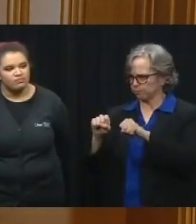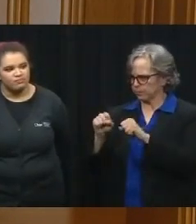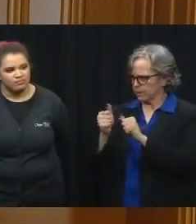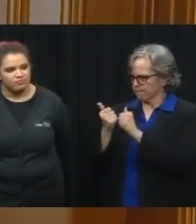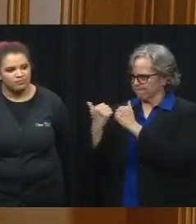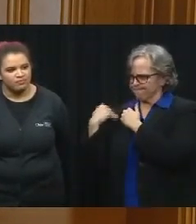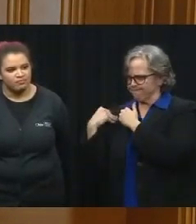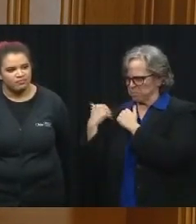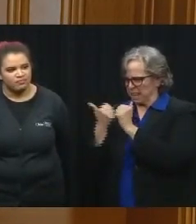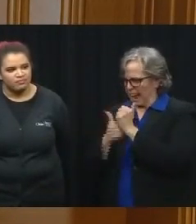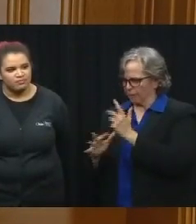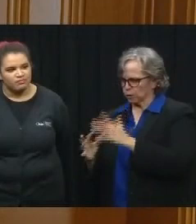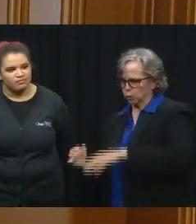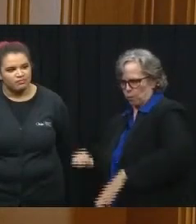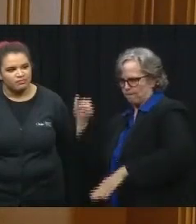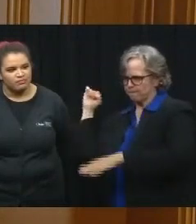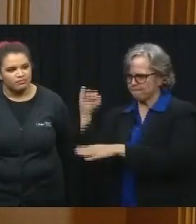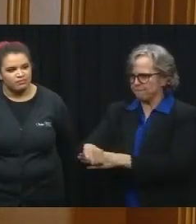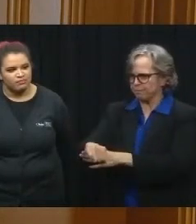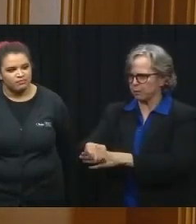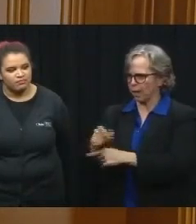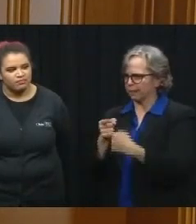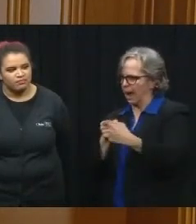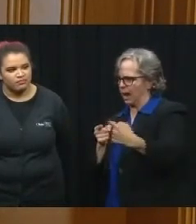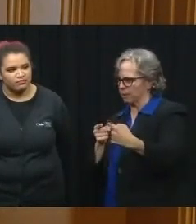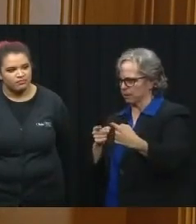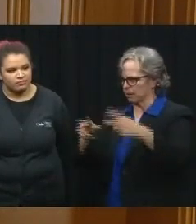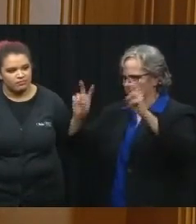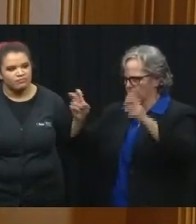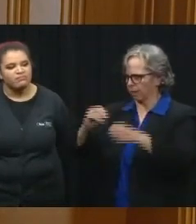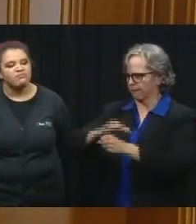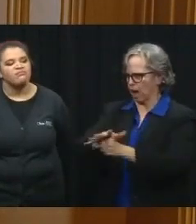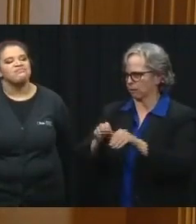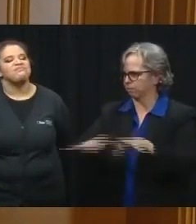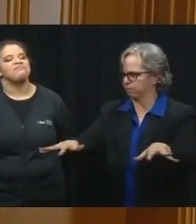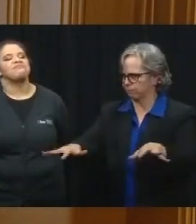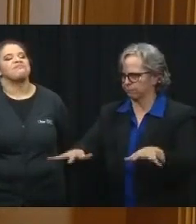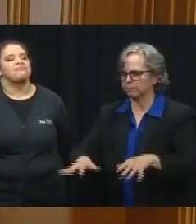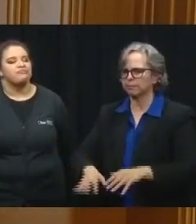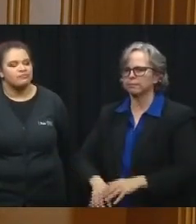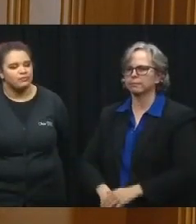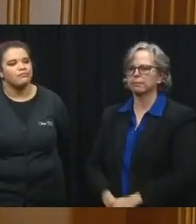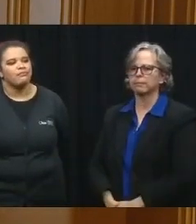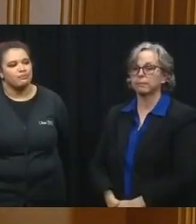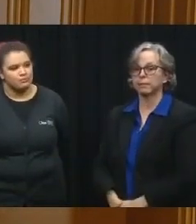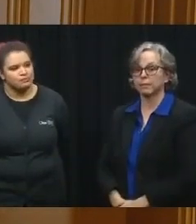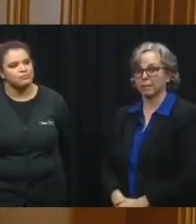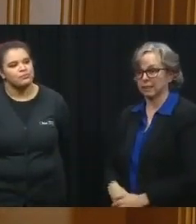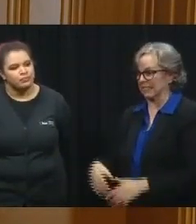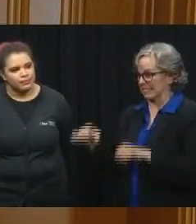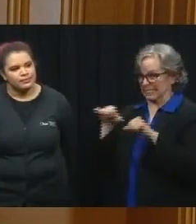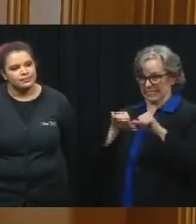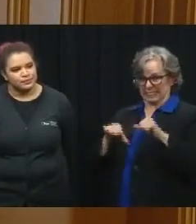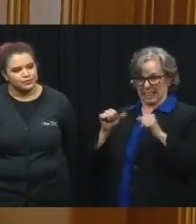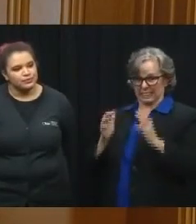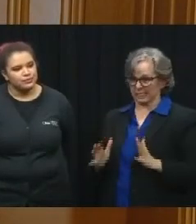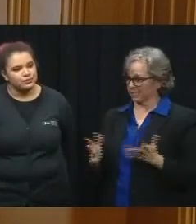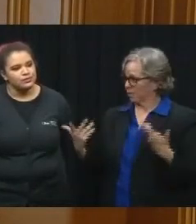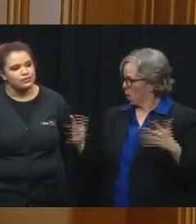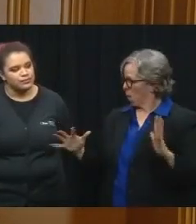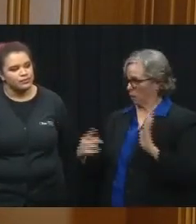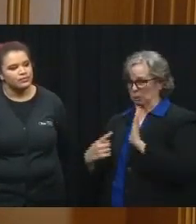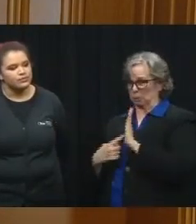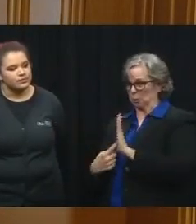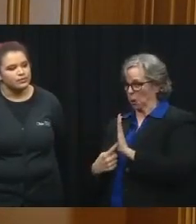doing nationally. That's what Ohio is doing. The science clearly indicates that we are on the right